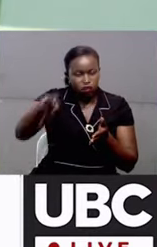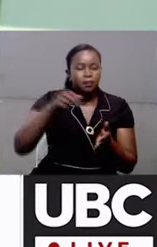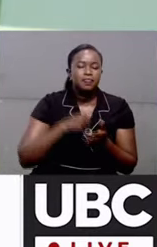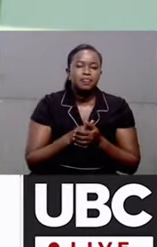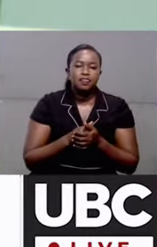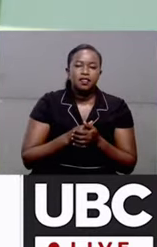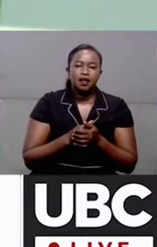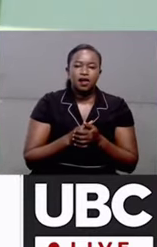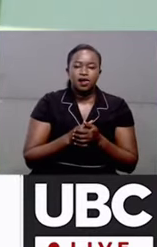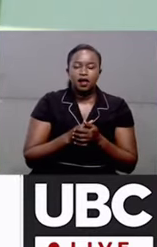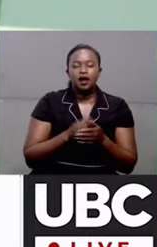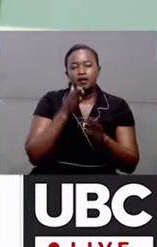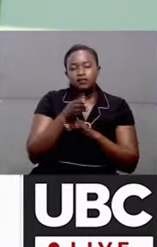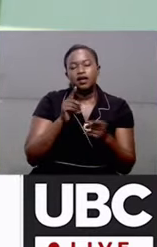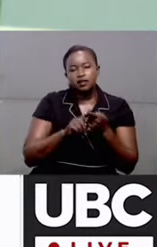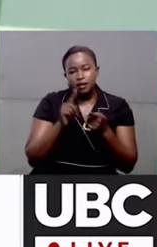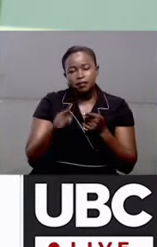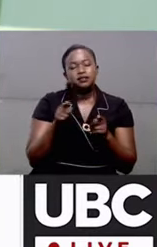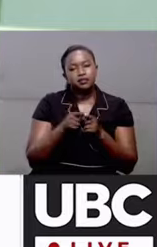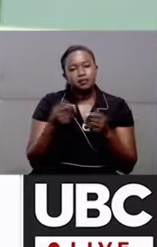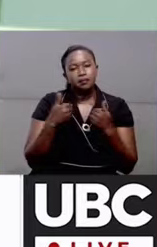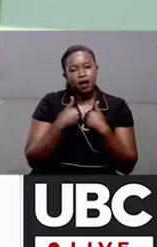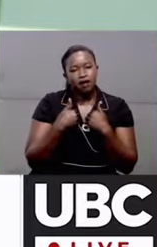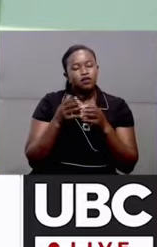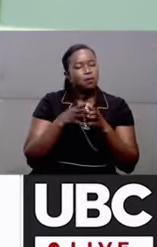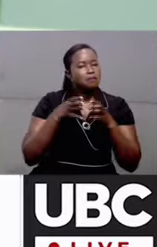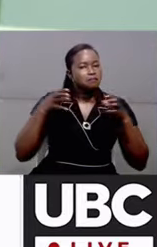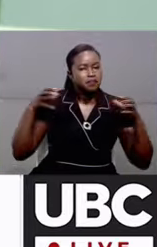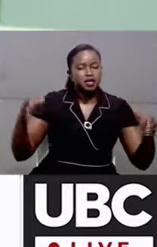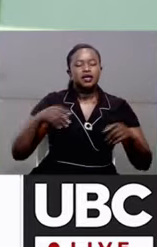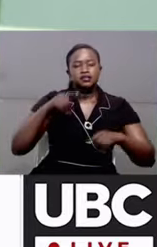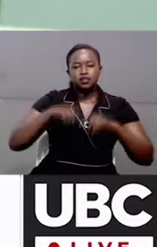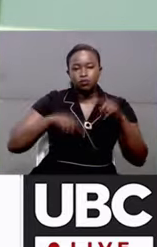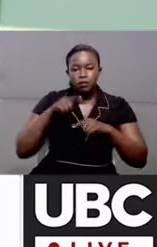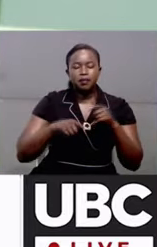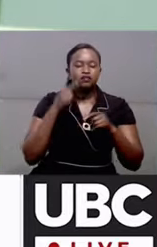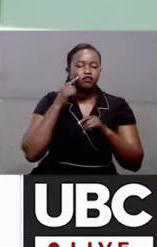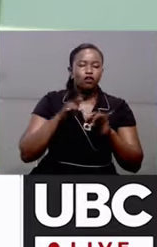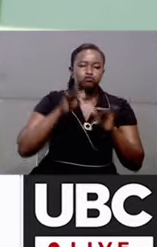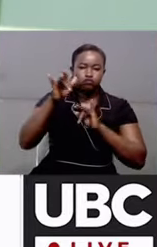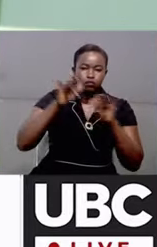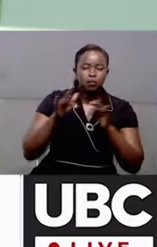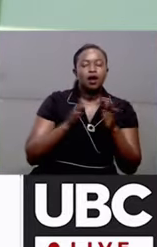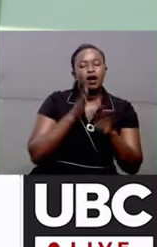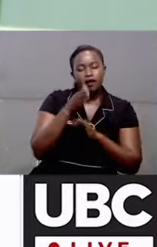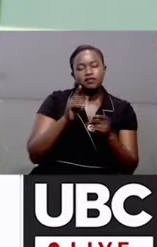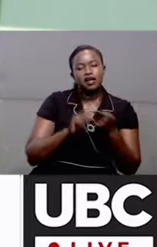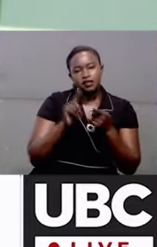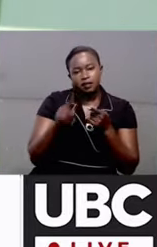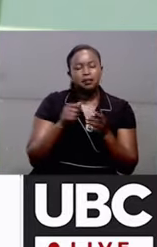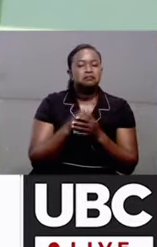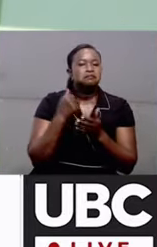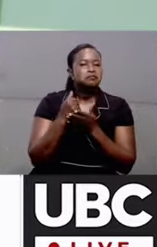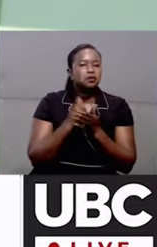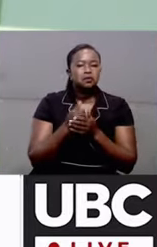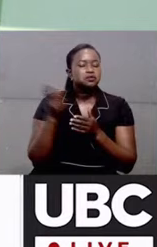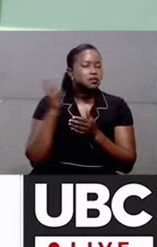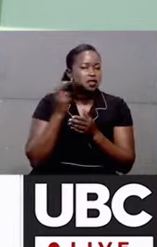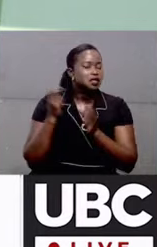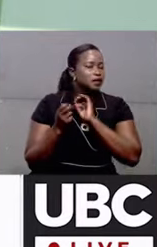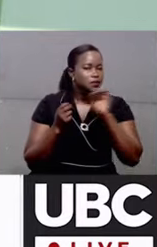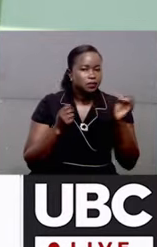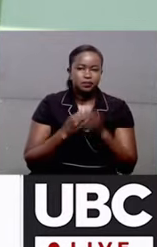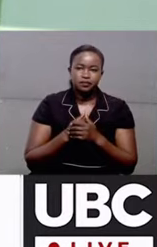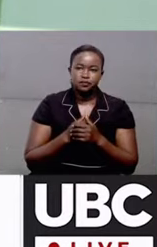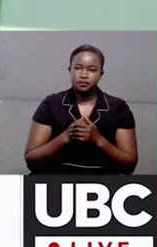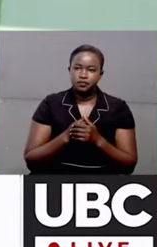has some of the biggest aviation facilities and equipment in the country after Entebbe? Because I don't hear this. Number